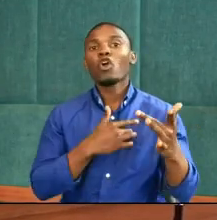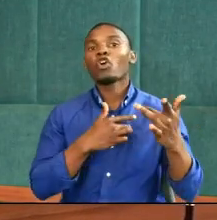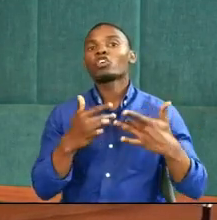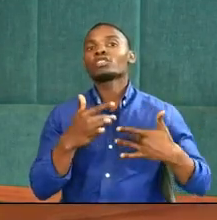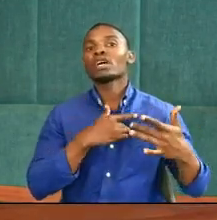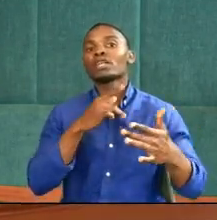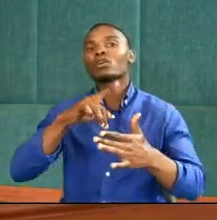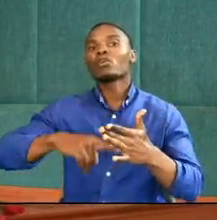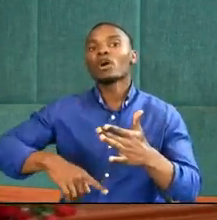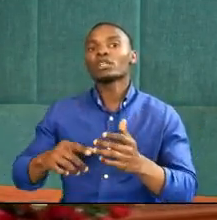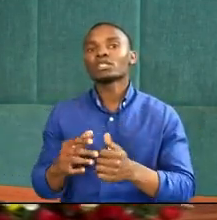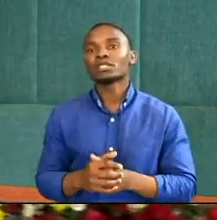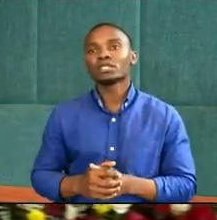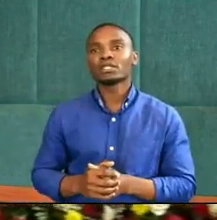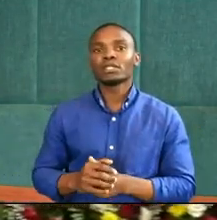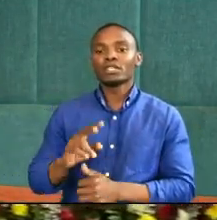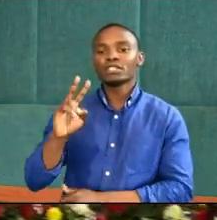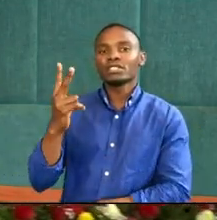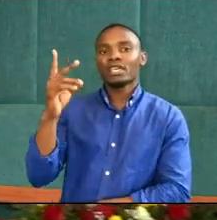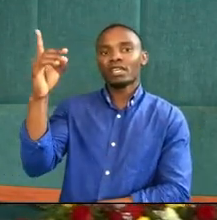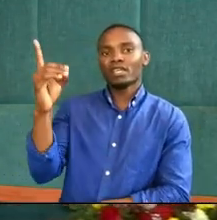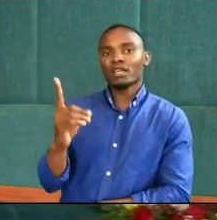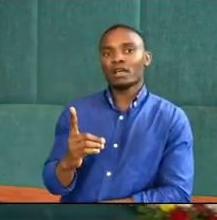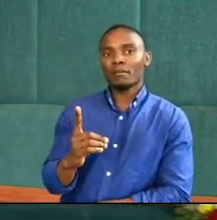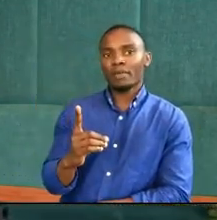concerning the second coming